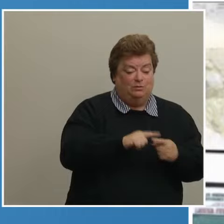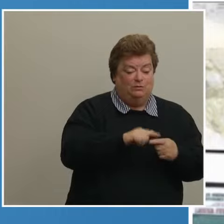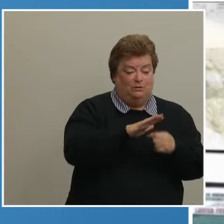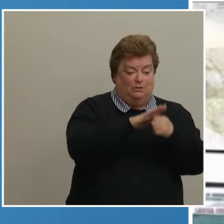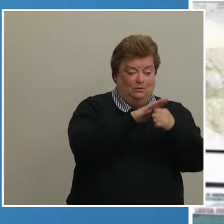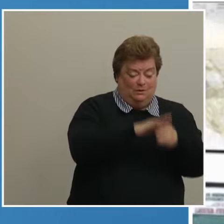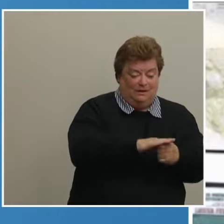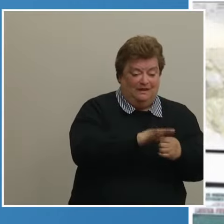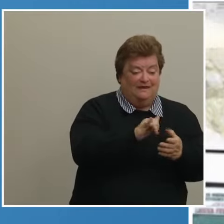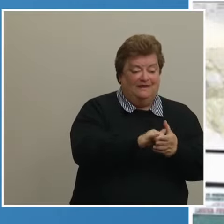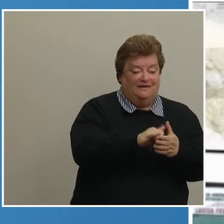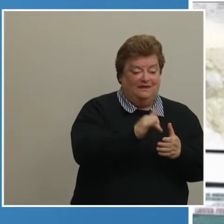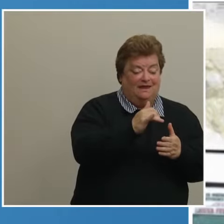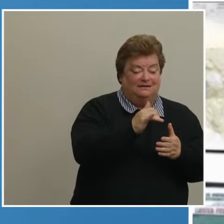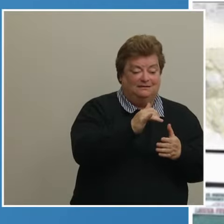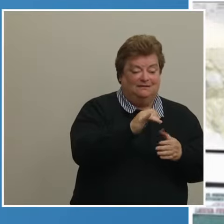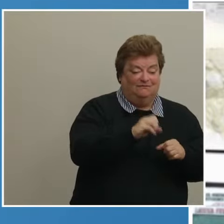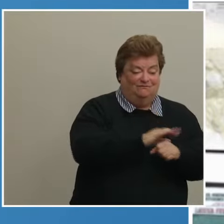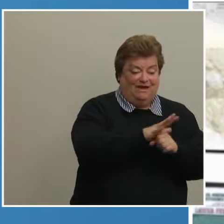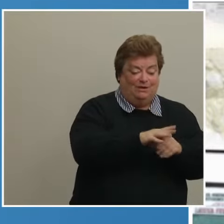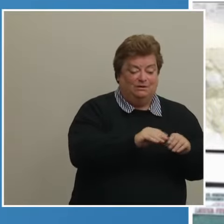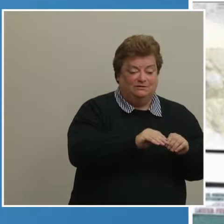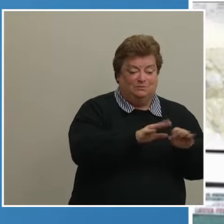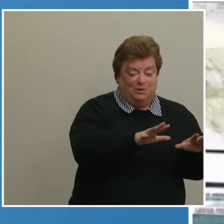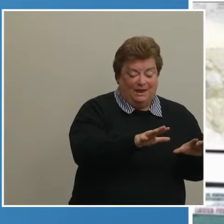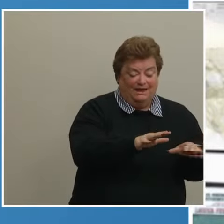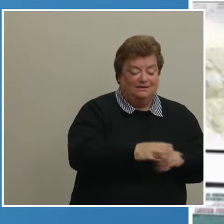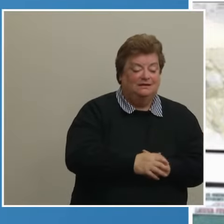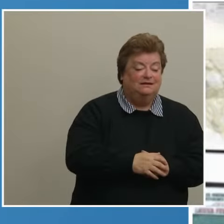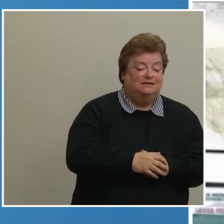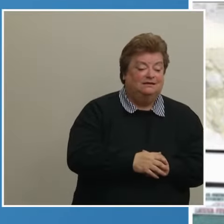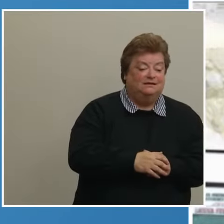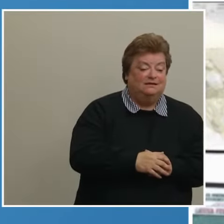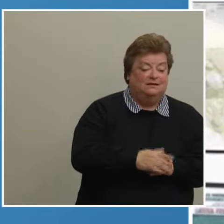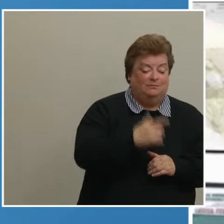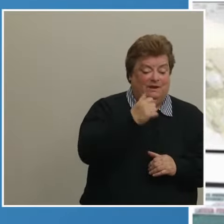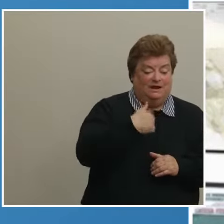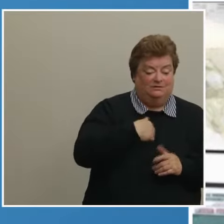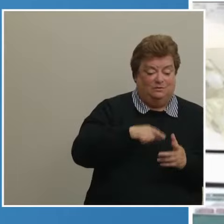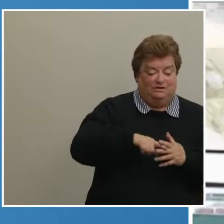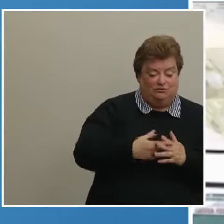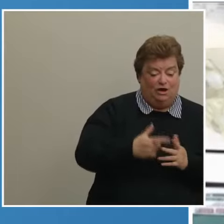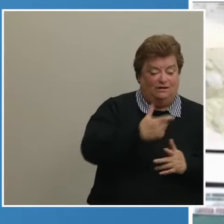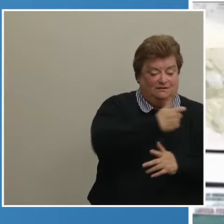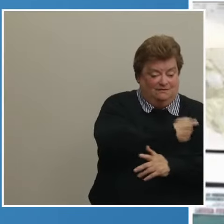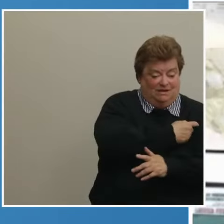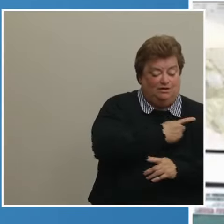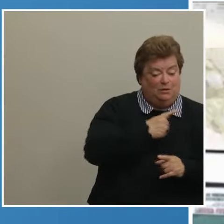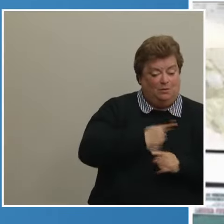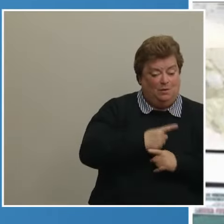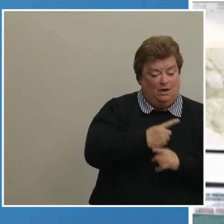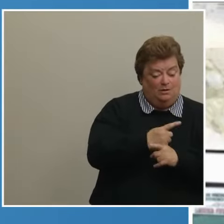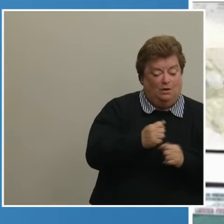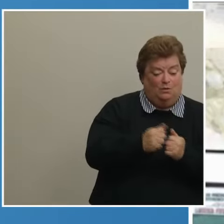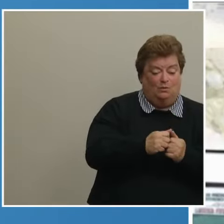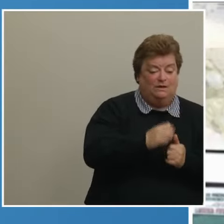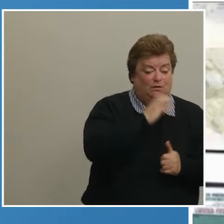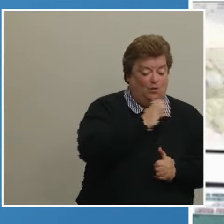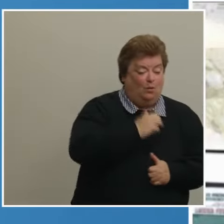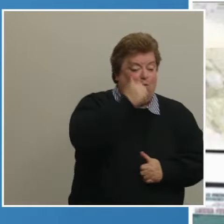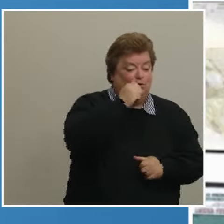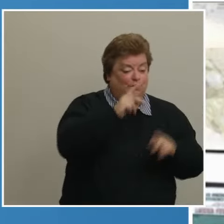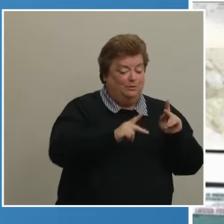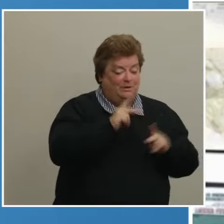virus transmission is still a ways away. And because we initiated vaccination appropriately in our seniors and those who